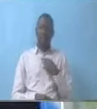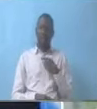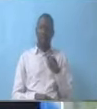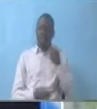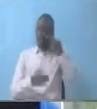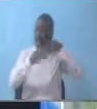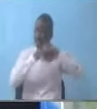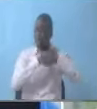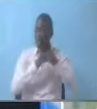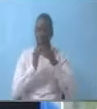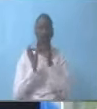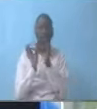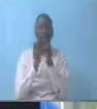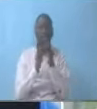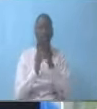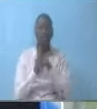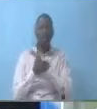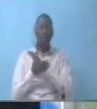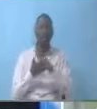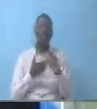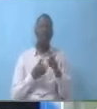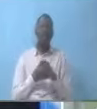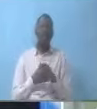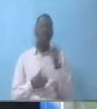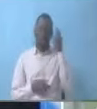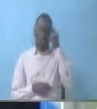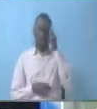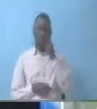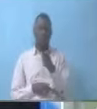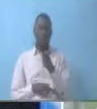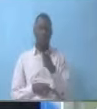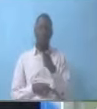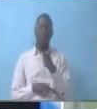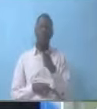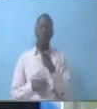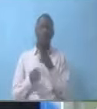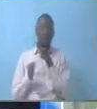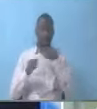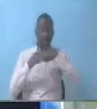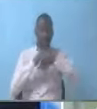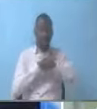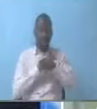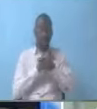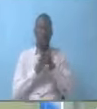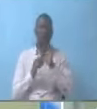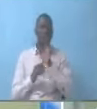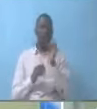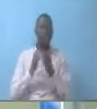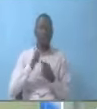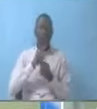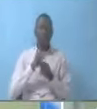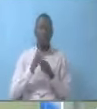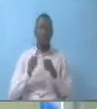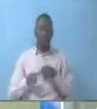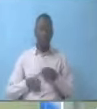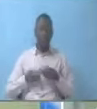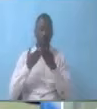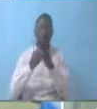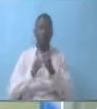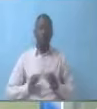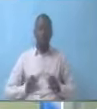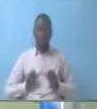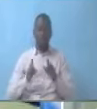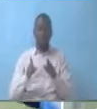context later, and I think this context is very important. We would give you ample opportunity to explain it. Yes. But you would agree